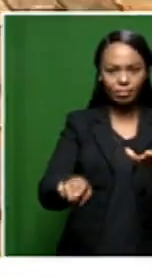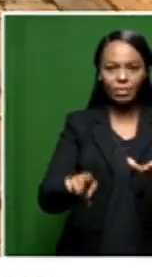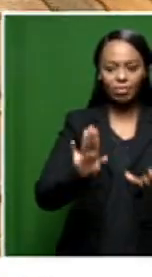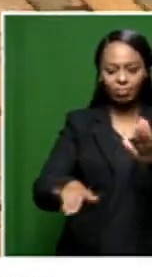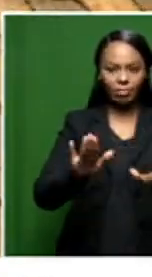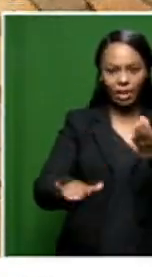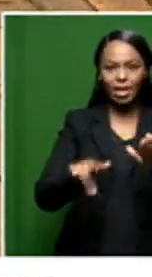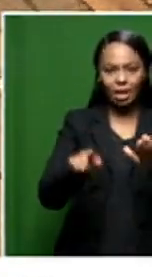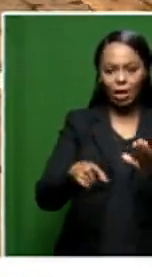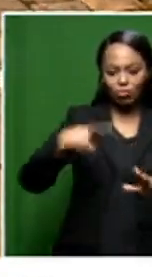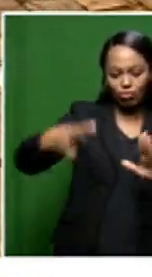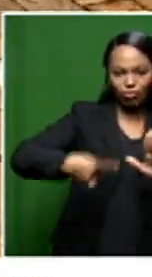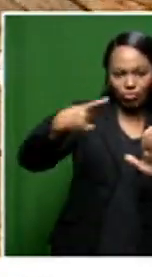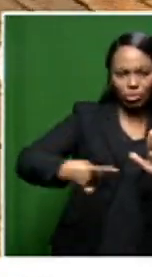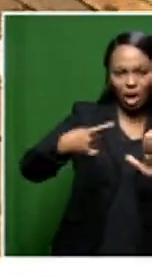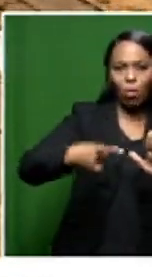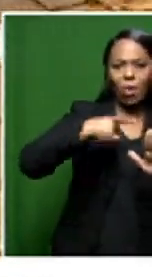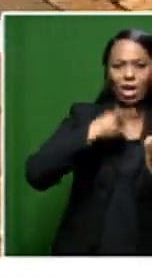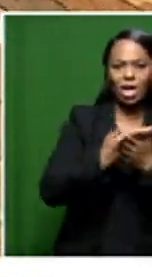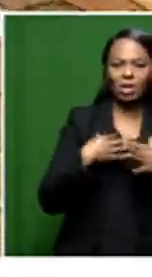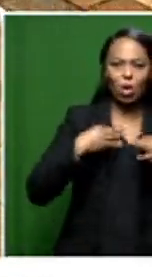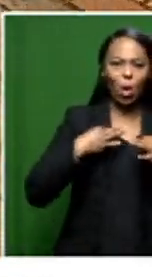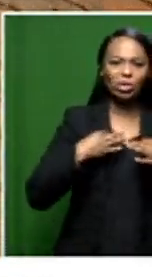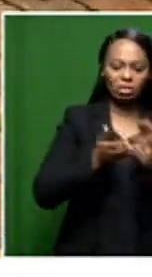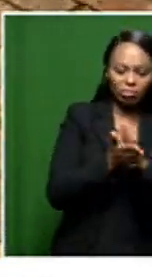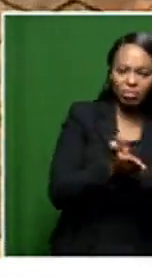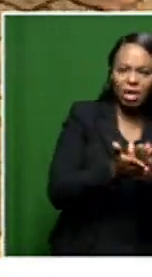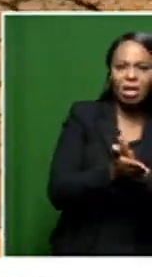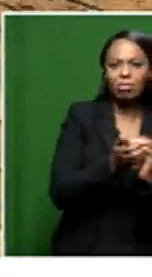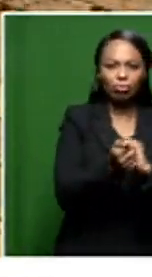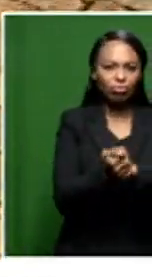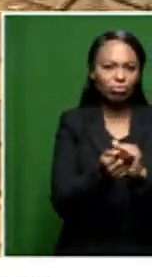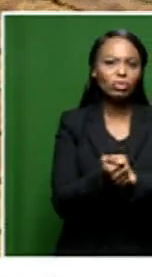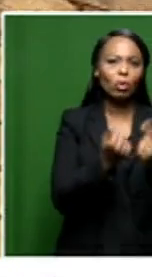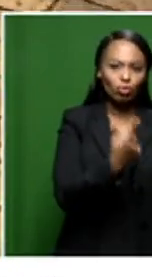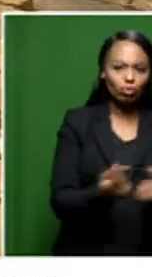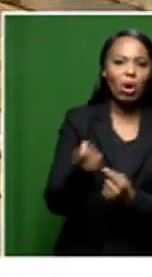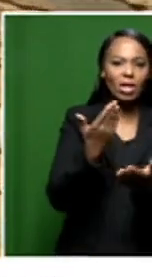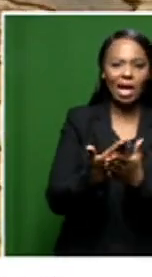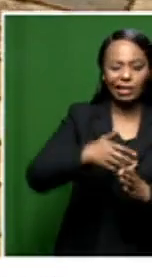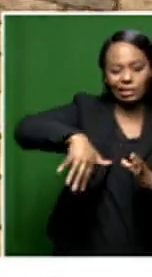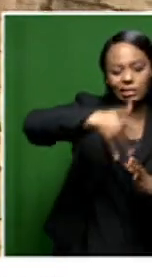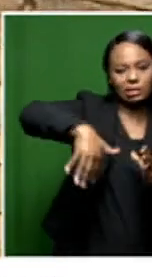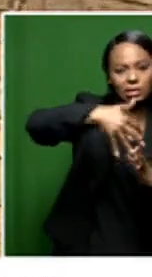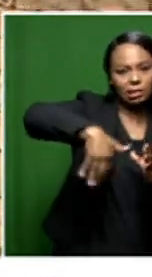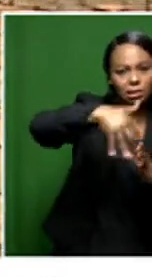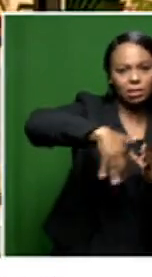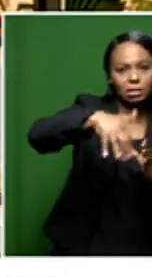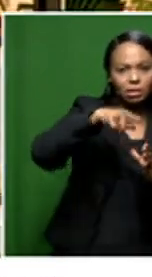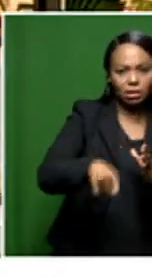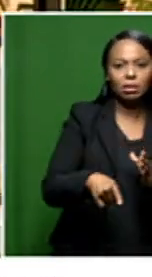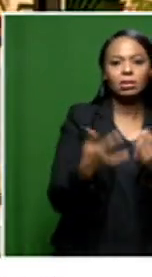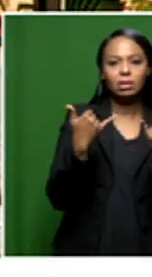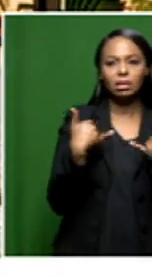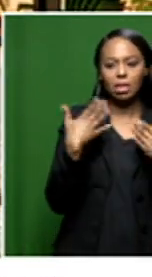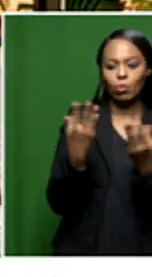alternating fashion to wash their clothes, as well as any other laundry they may want to do. As well as it's been tested with an array of different users, starting with my